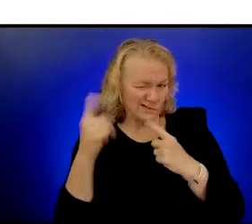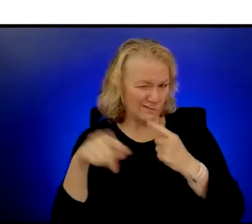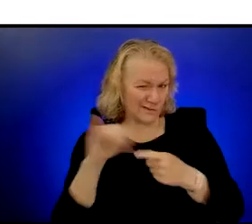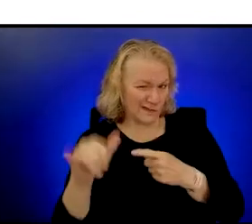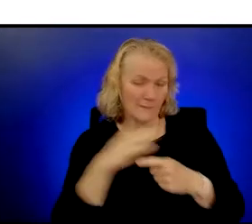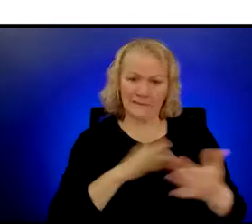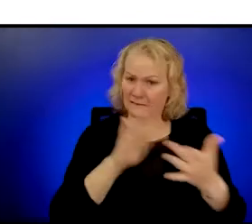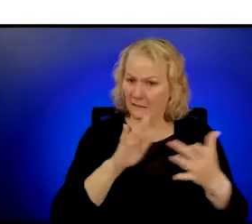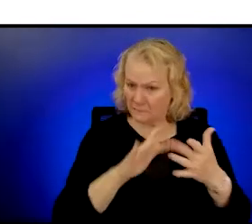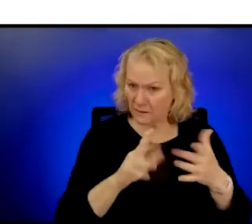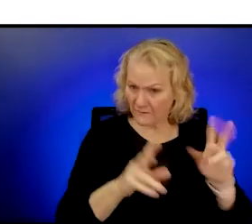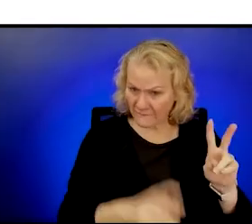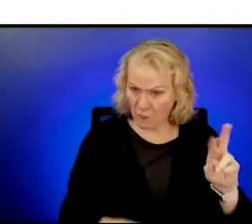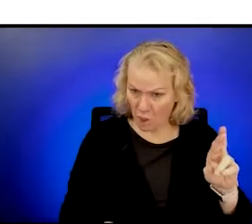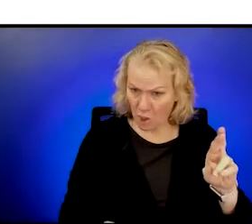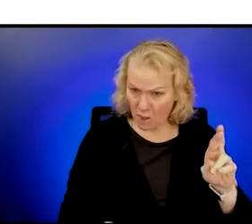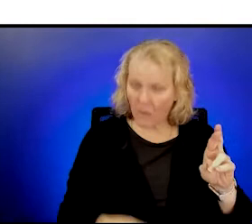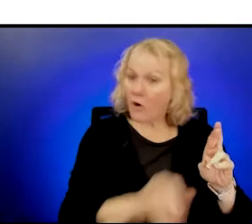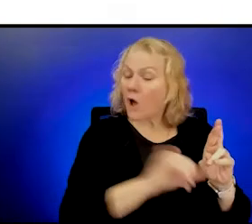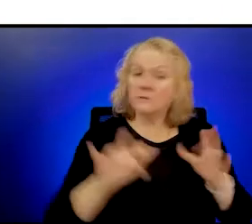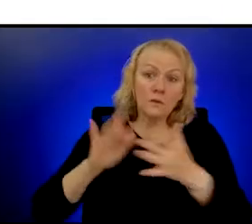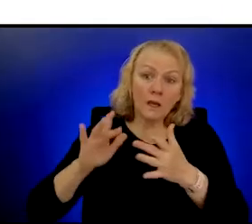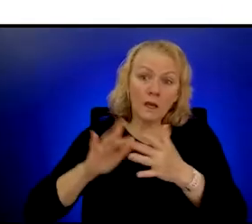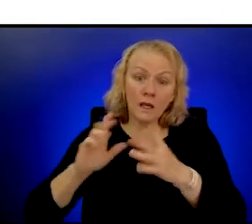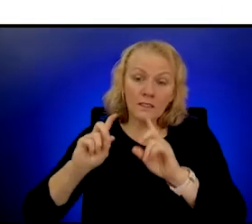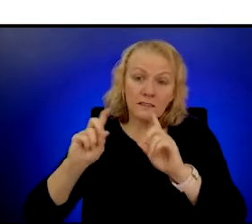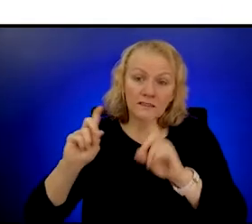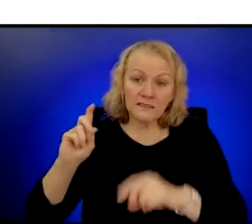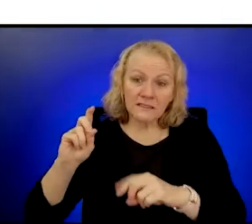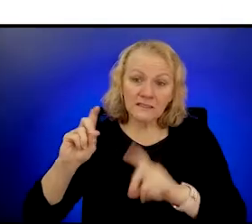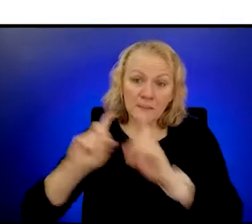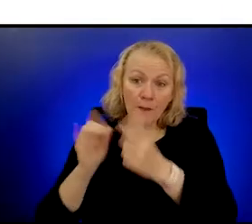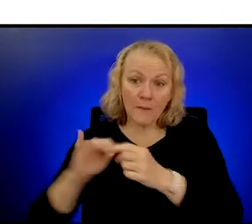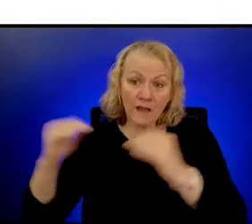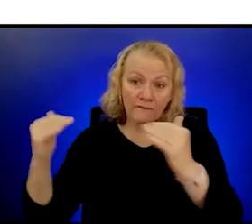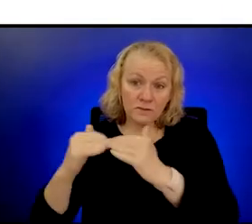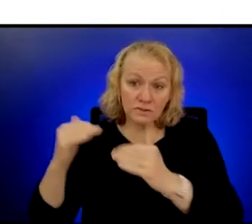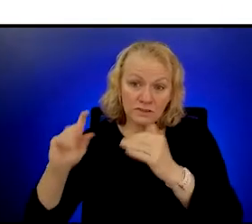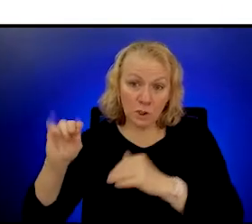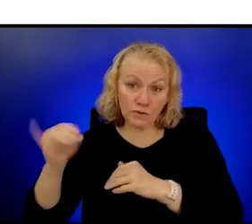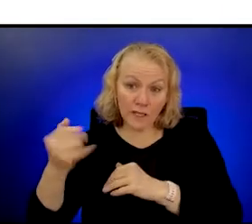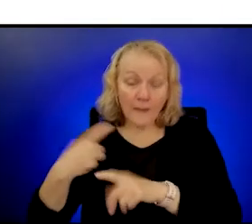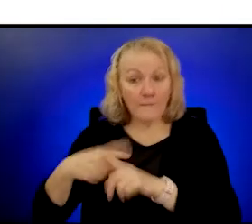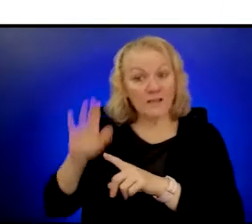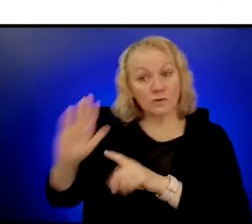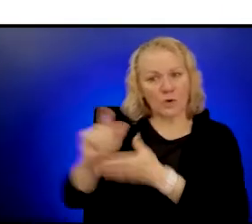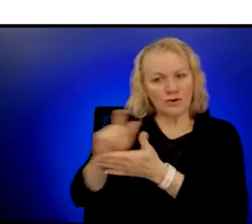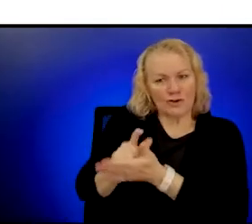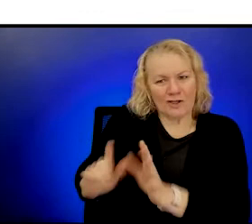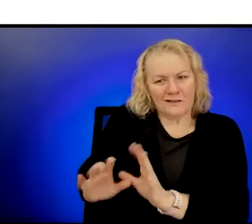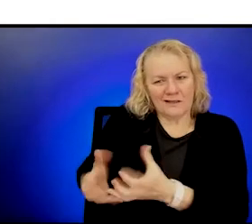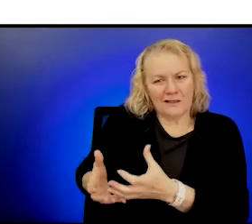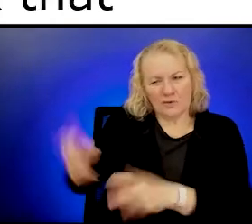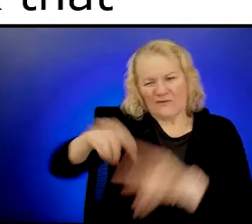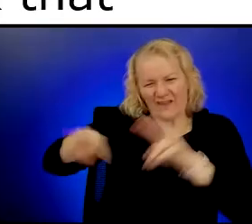reach out to VR, but also contact the Department of Justice and your legal counsel to evaluate the specific